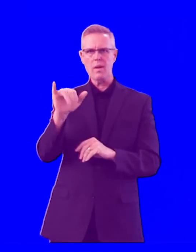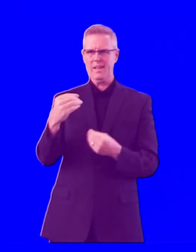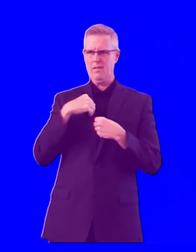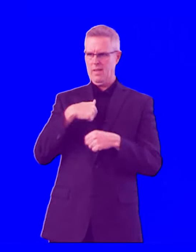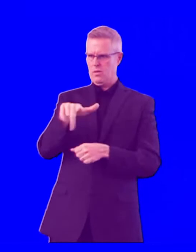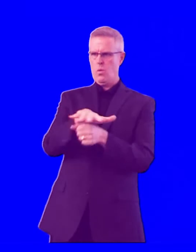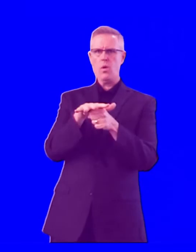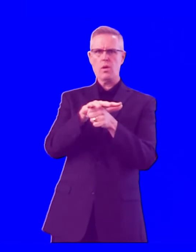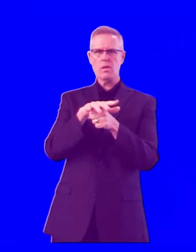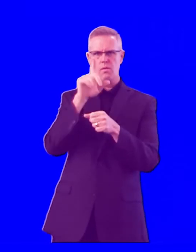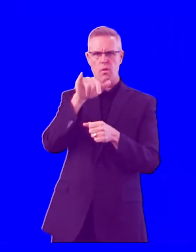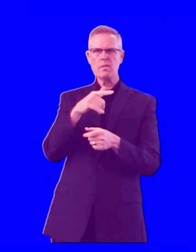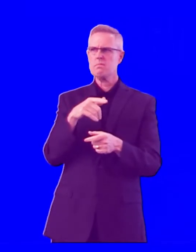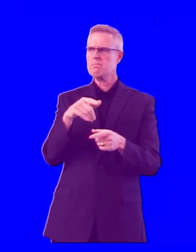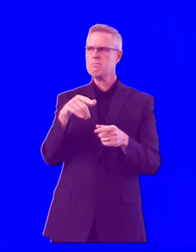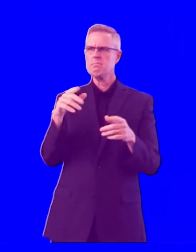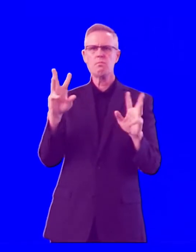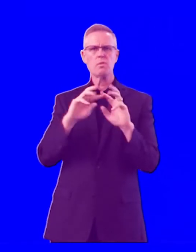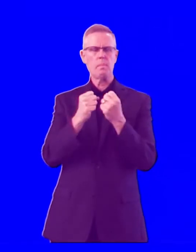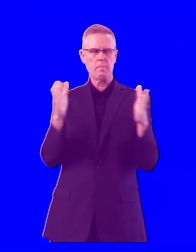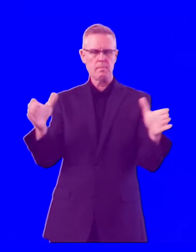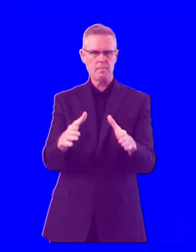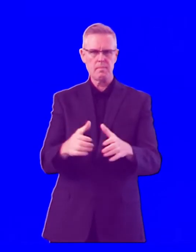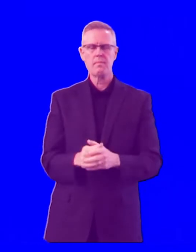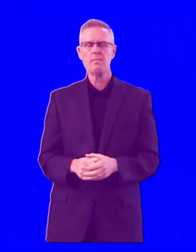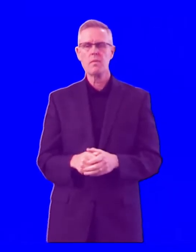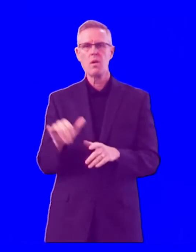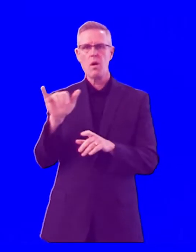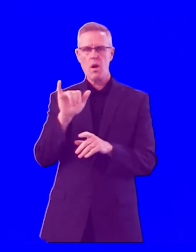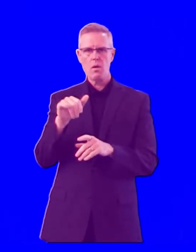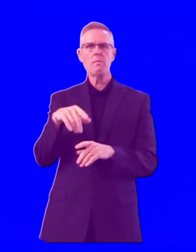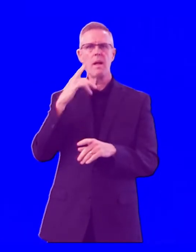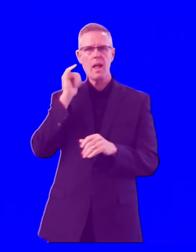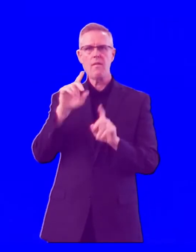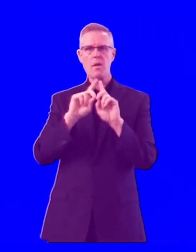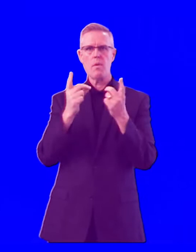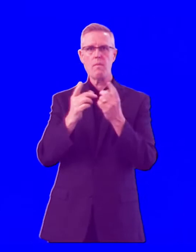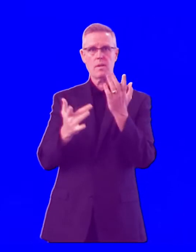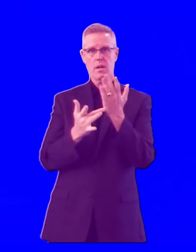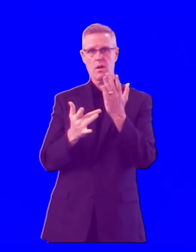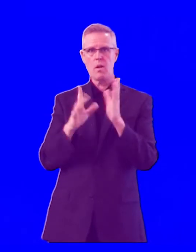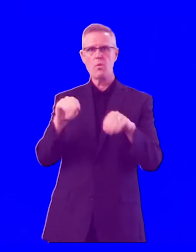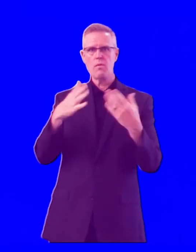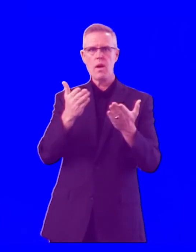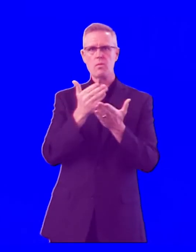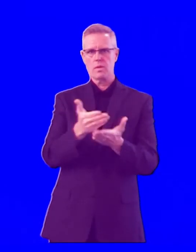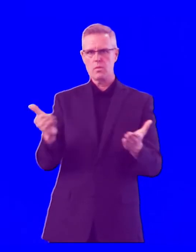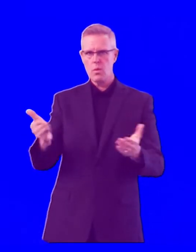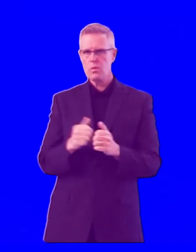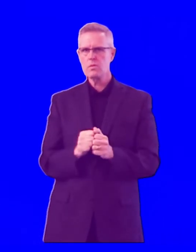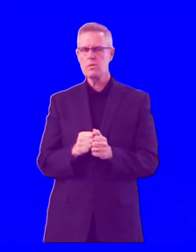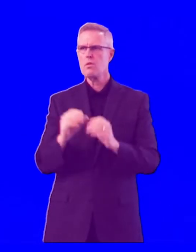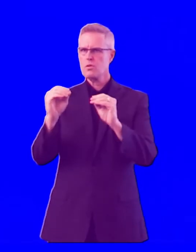us location for us to present this idea to you. In addition to that, the California Department of Technology provided us the